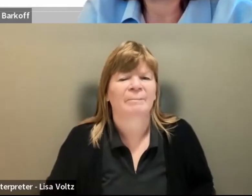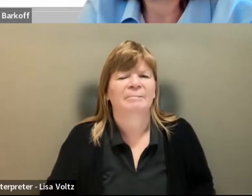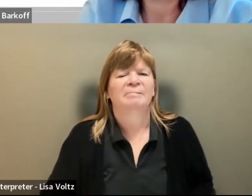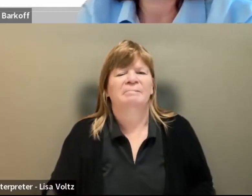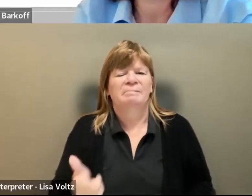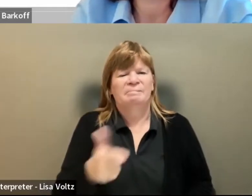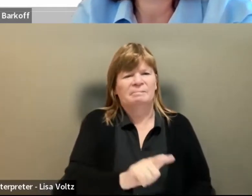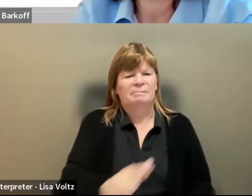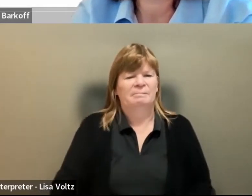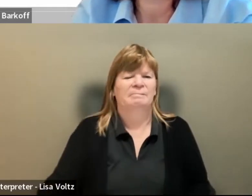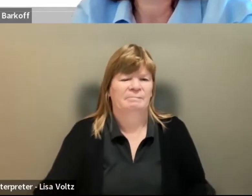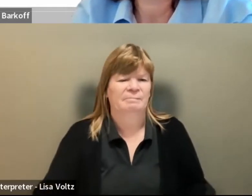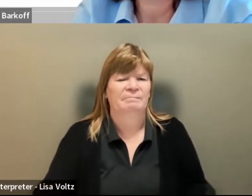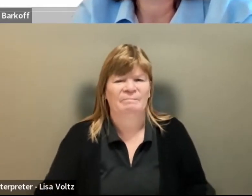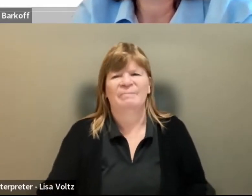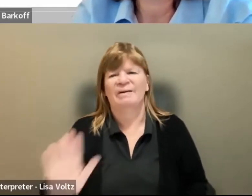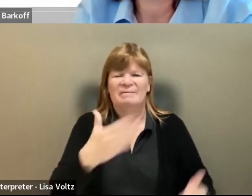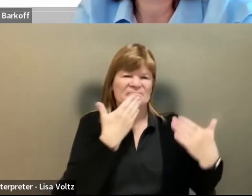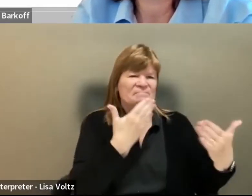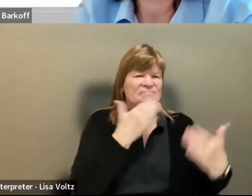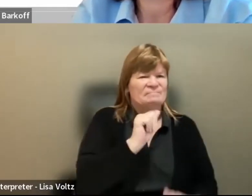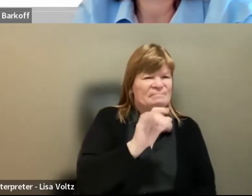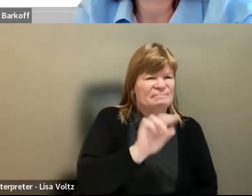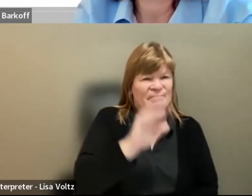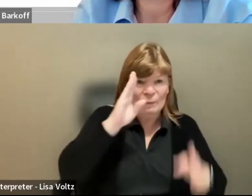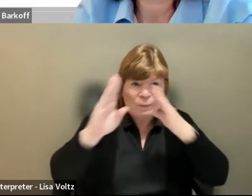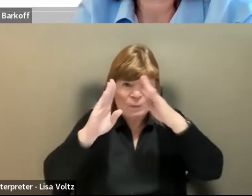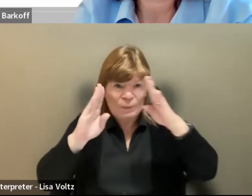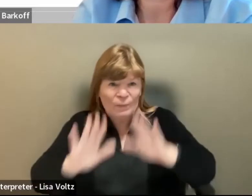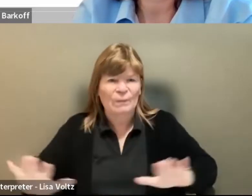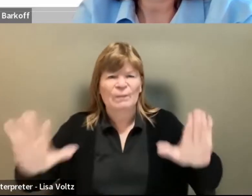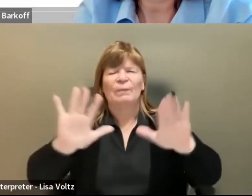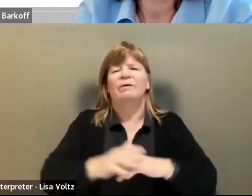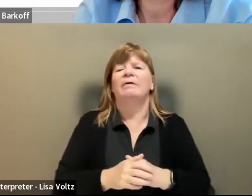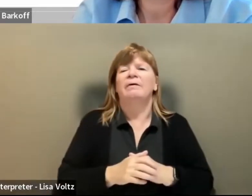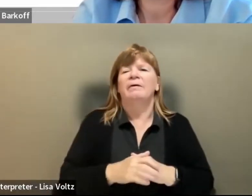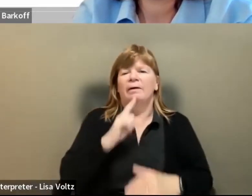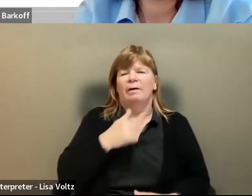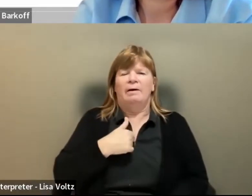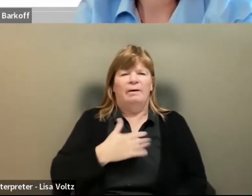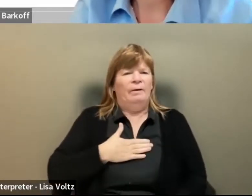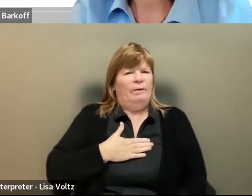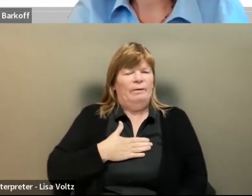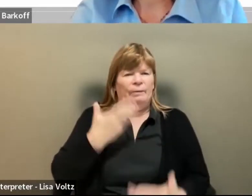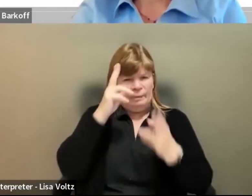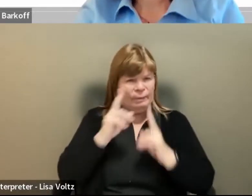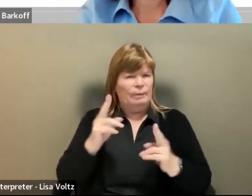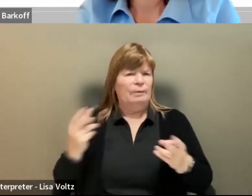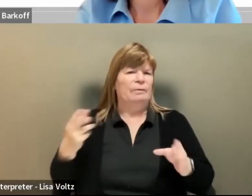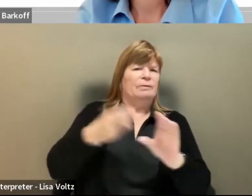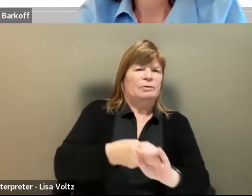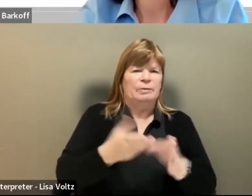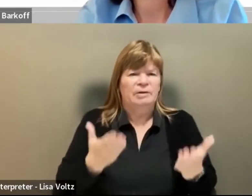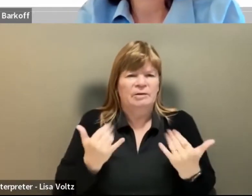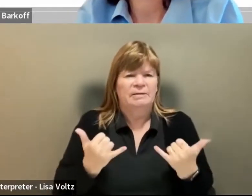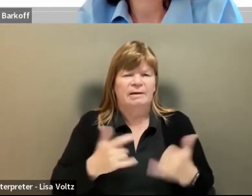you. Thank you, Alison. Hello, everybody. I'm very pleased and honored to be here today. I appreciate